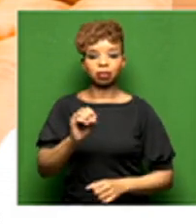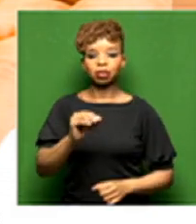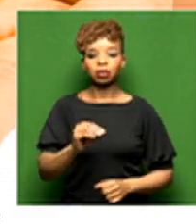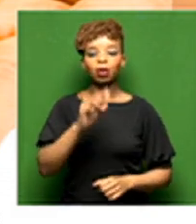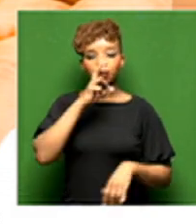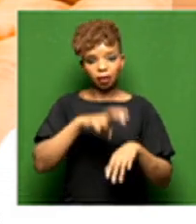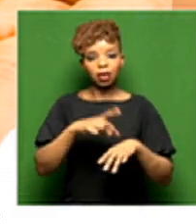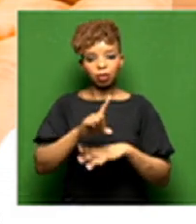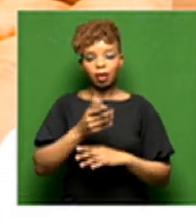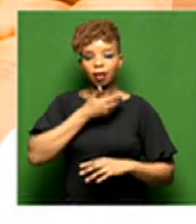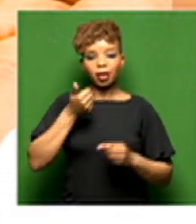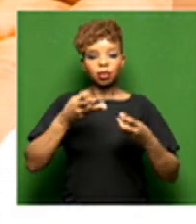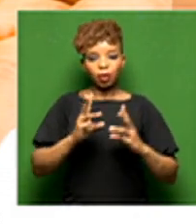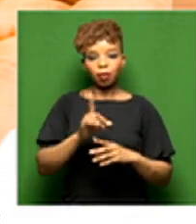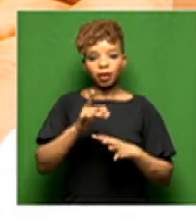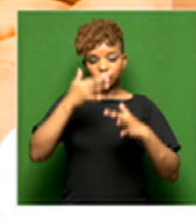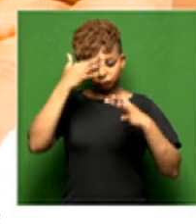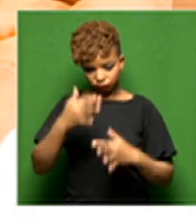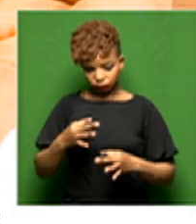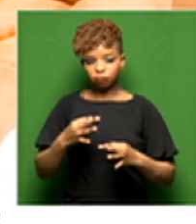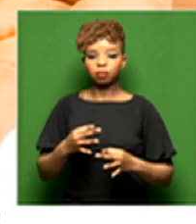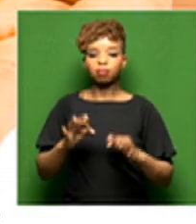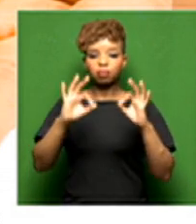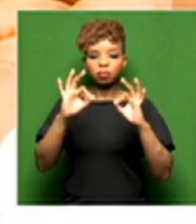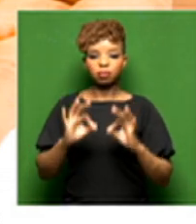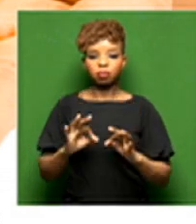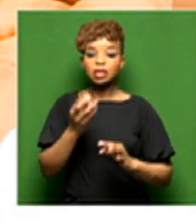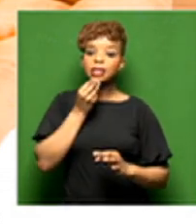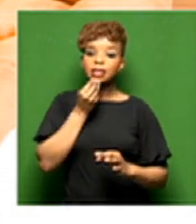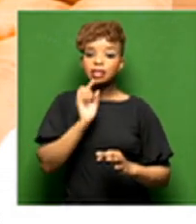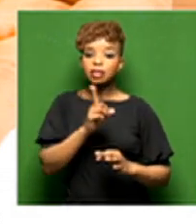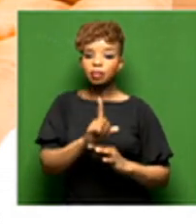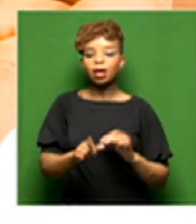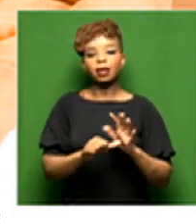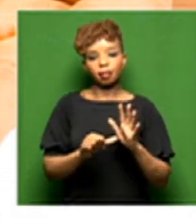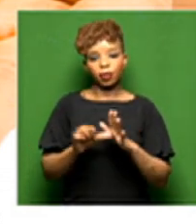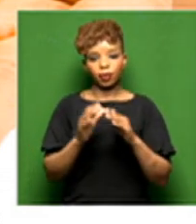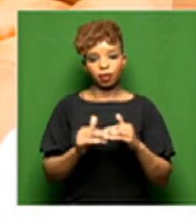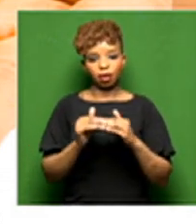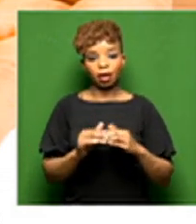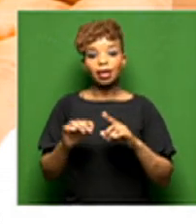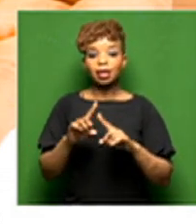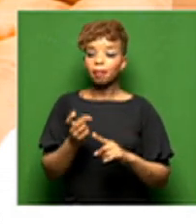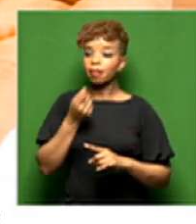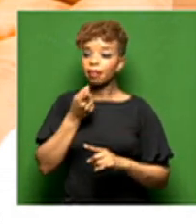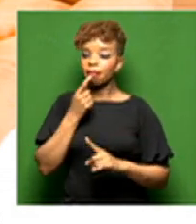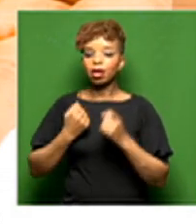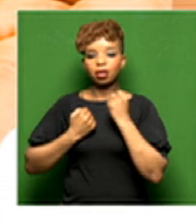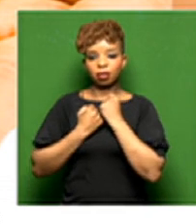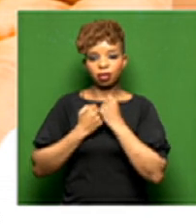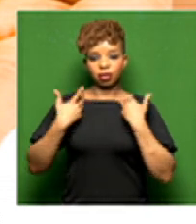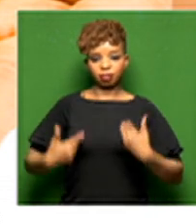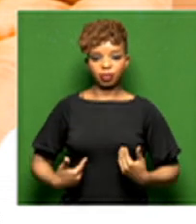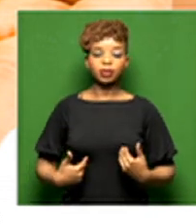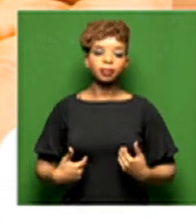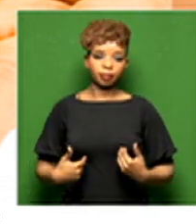nutritional decisions, better lifestyle choices. I think something that's been absolutely frustrating for me is I don't think I've heard one